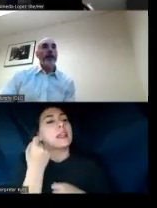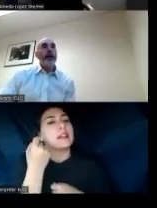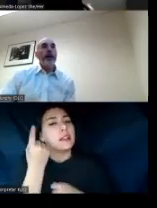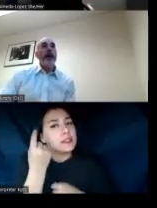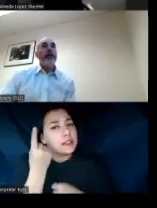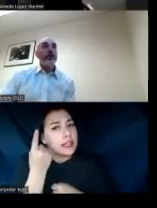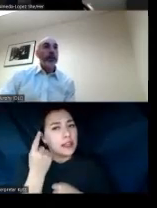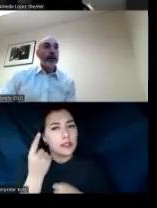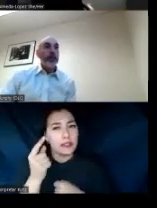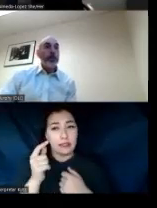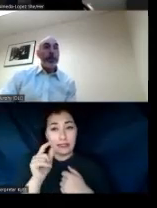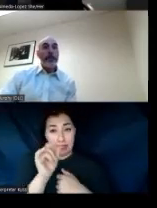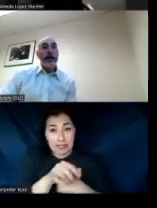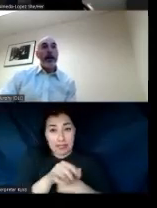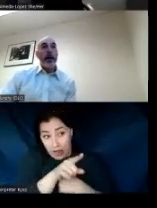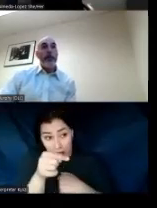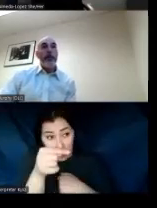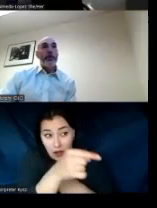space on the street,